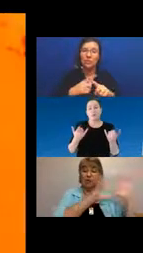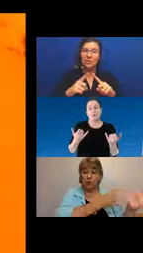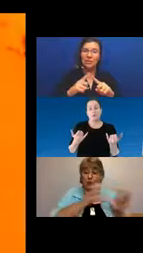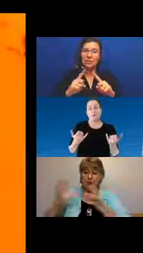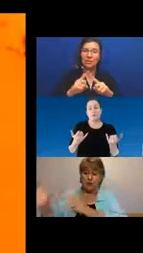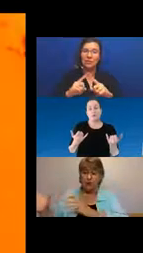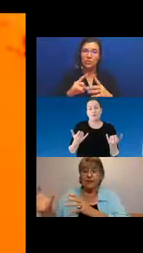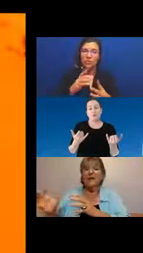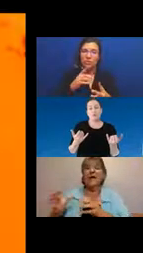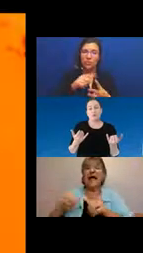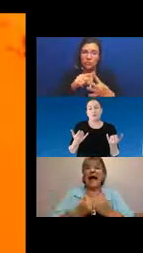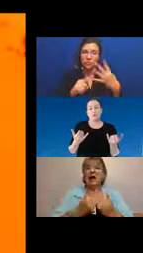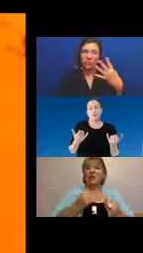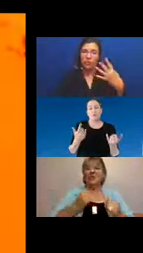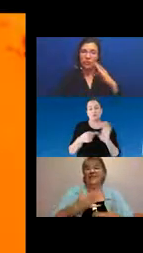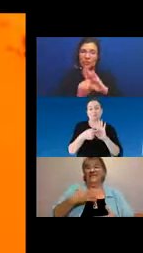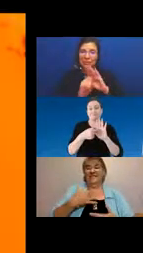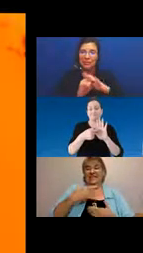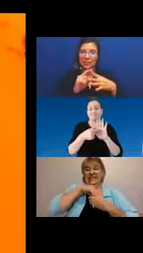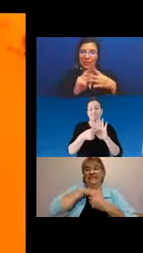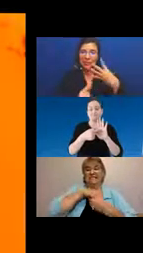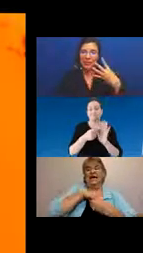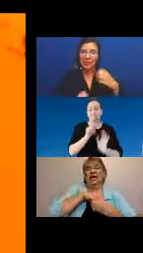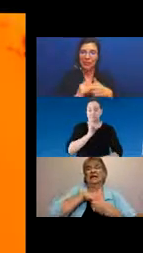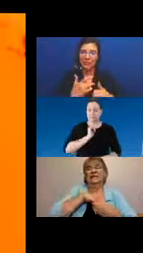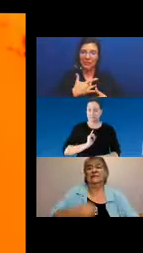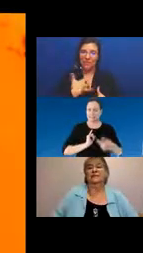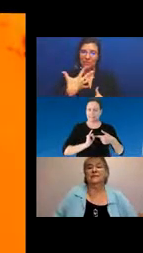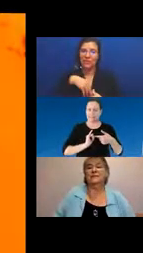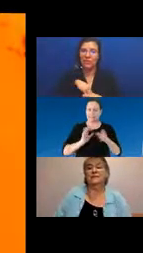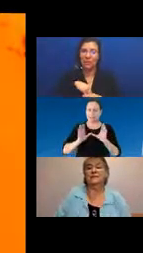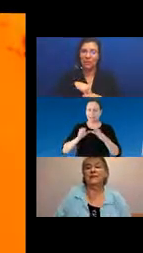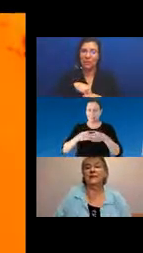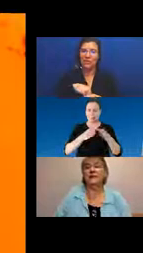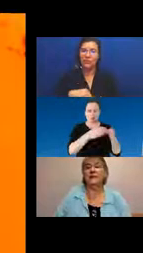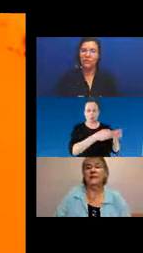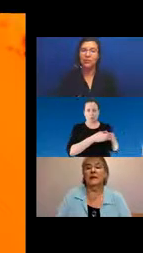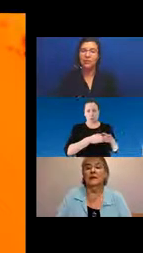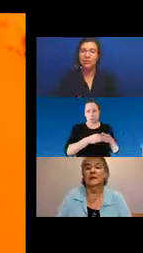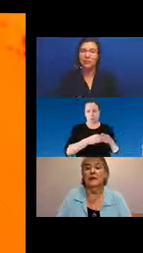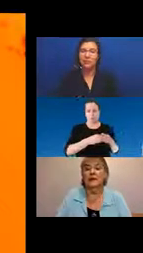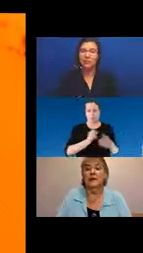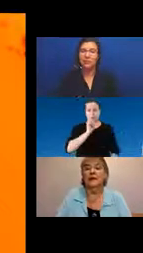identity groups, how they feel inside.